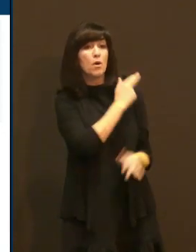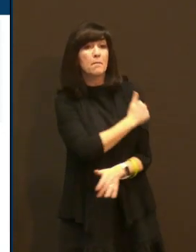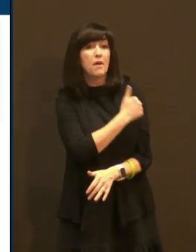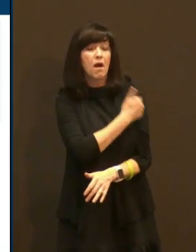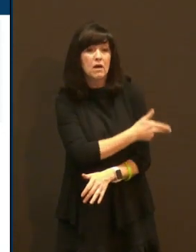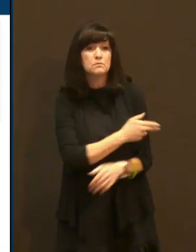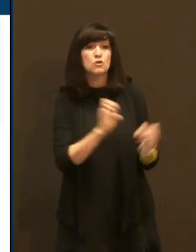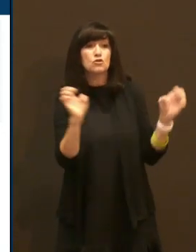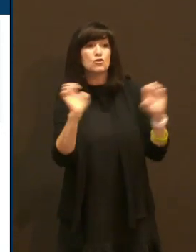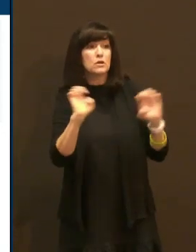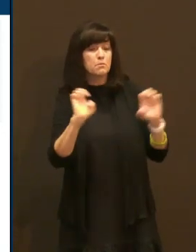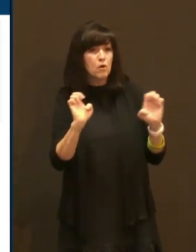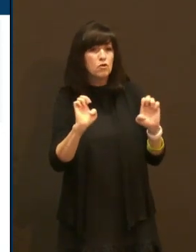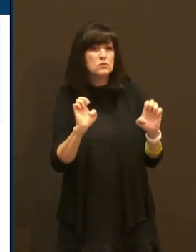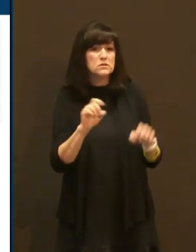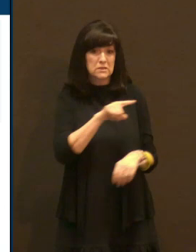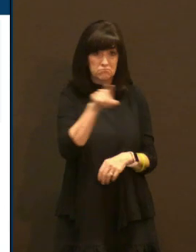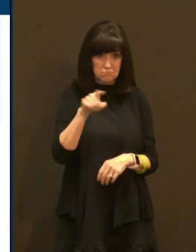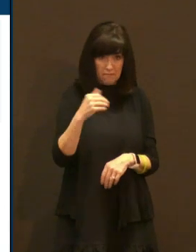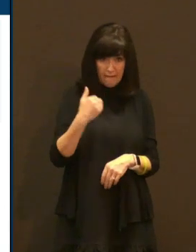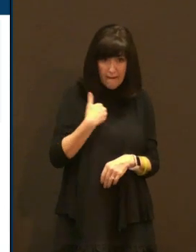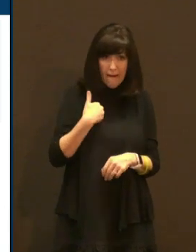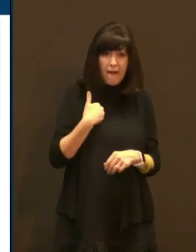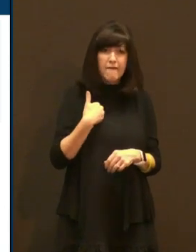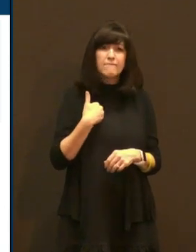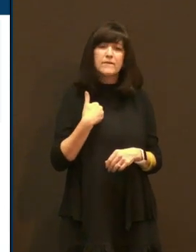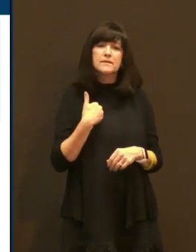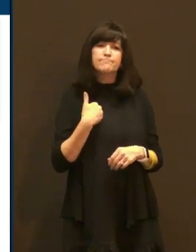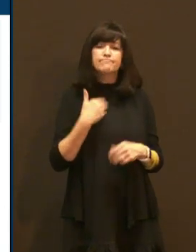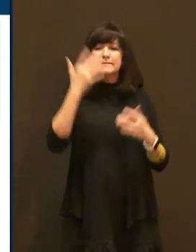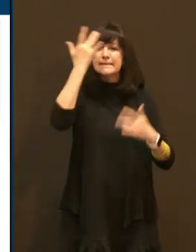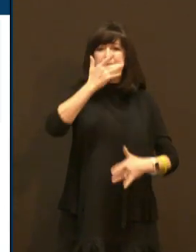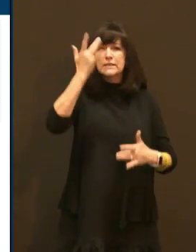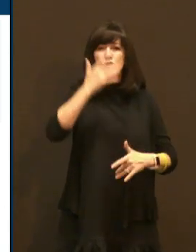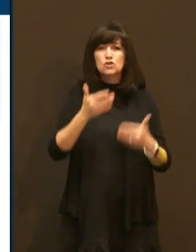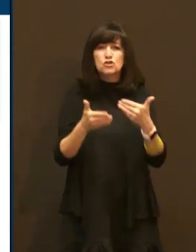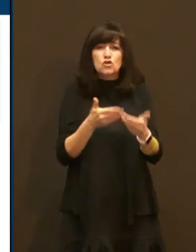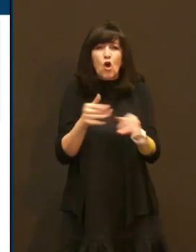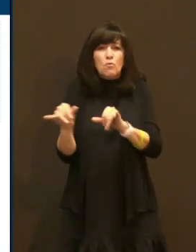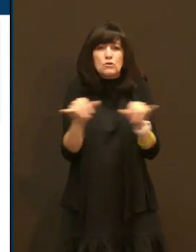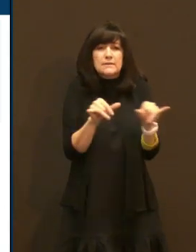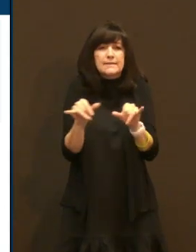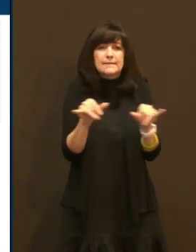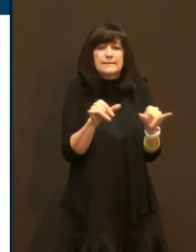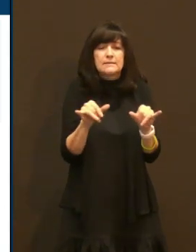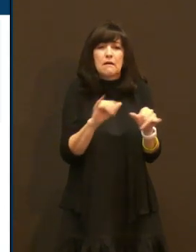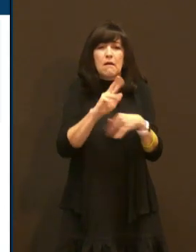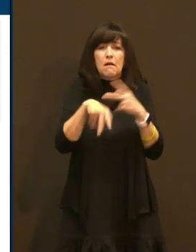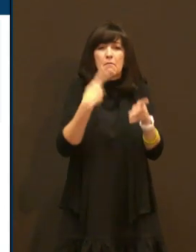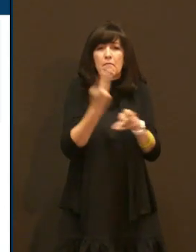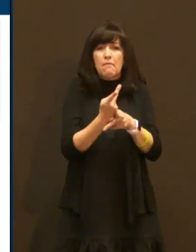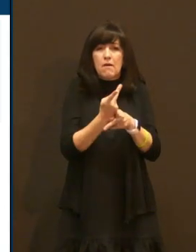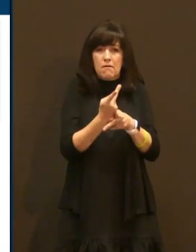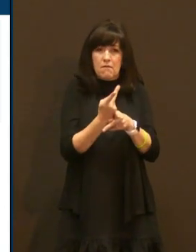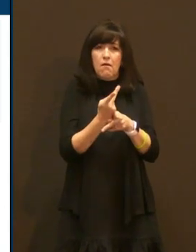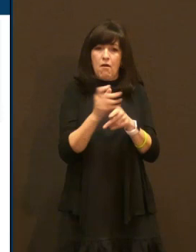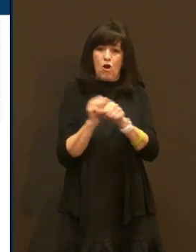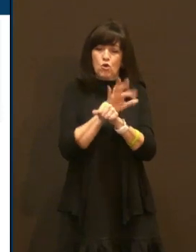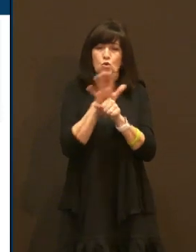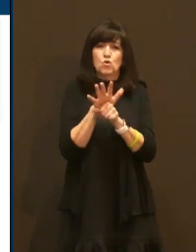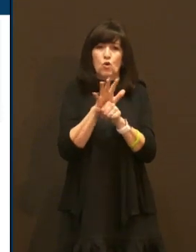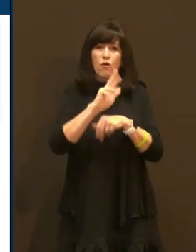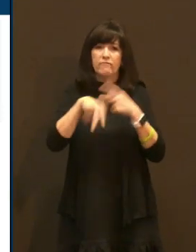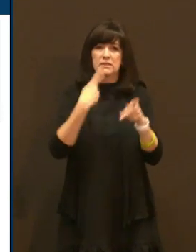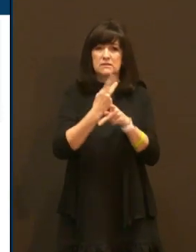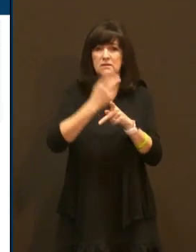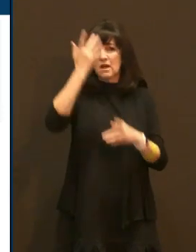COVID-19-like illnesses by week. And you see that's kind of the nicest graph that the public health folks